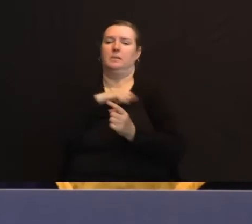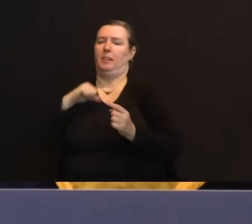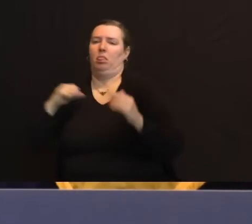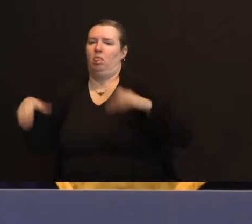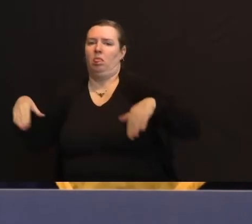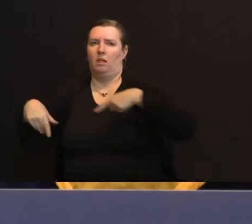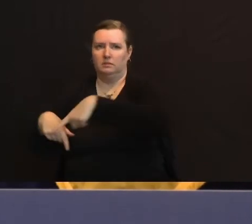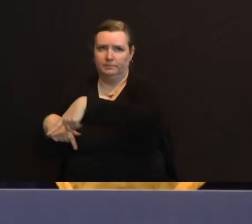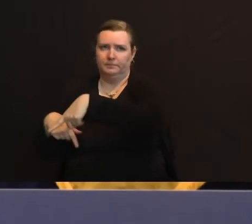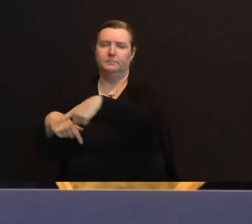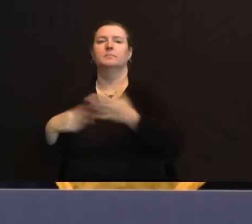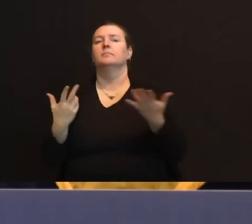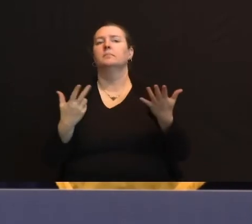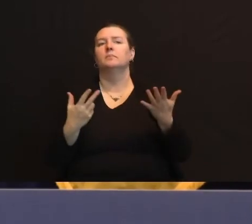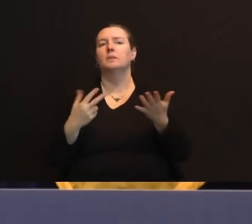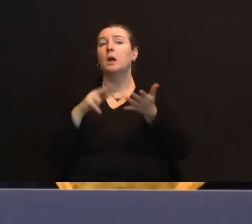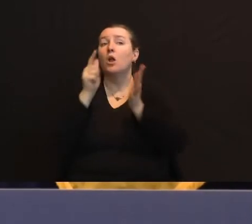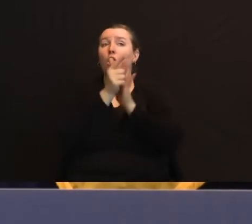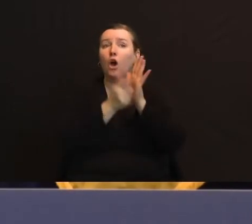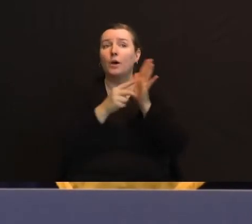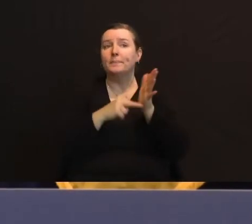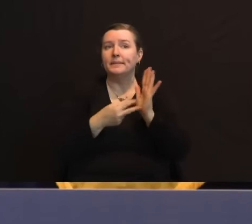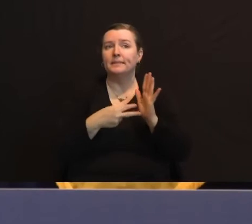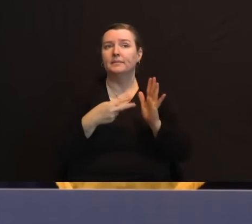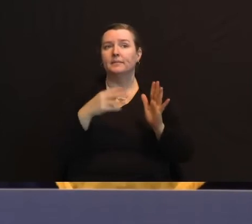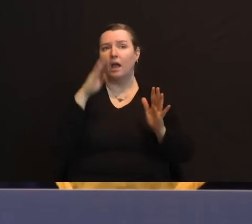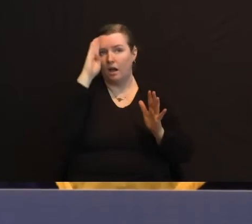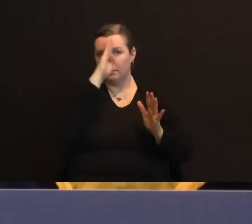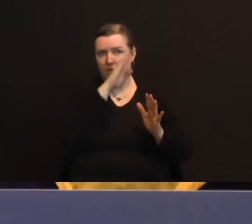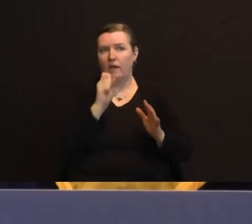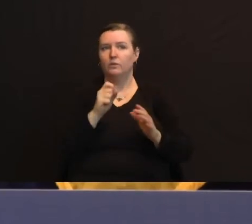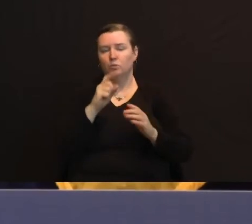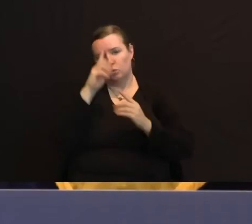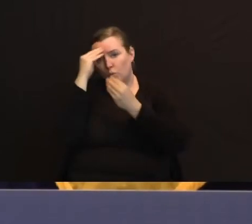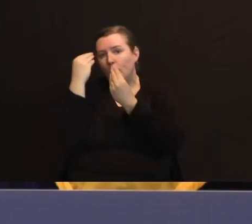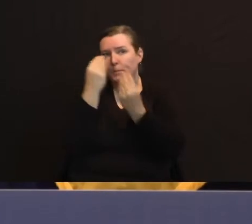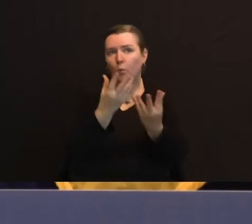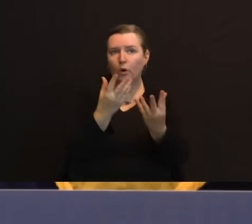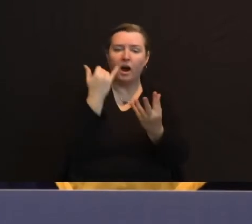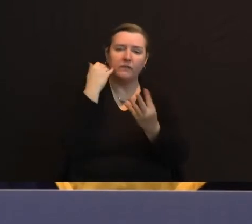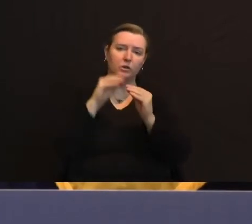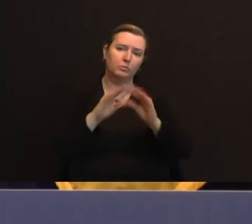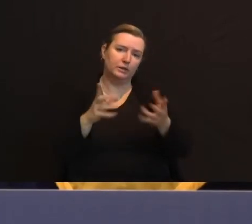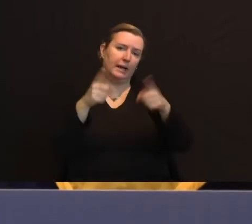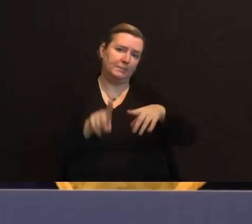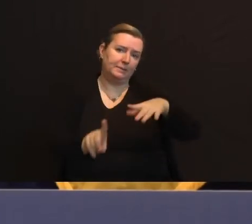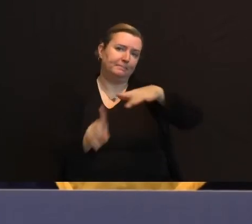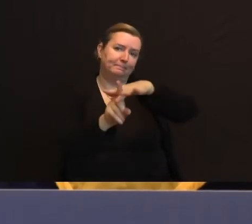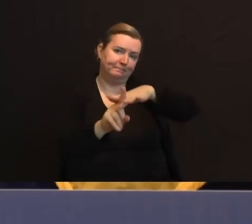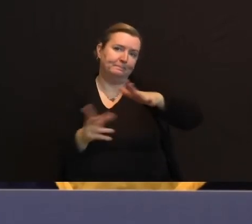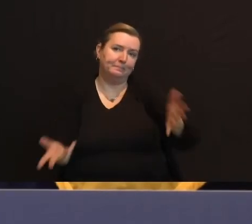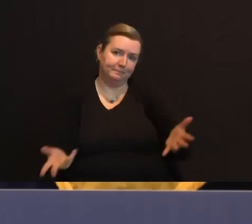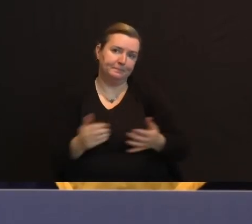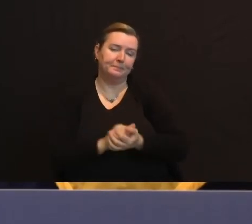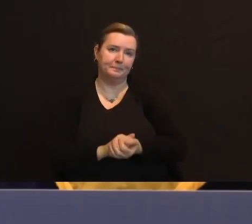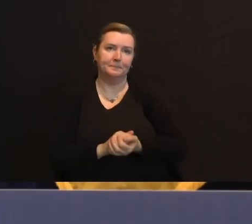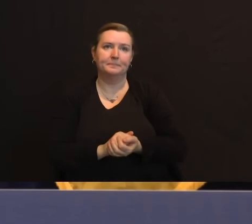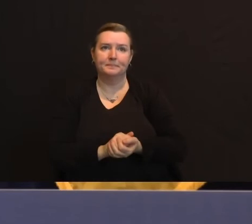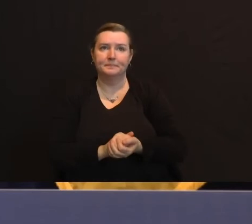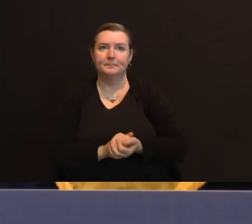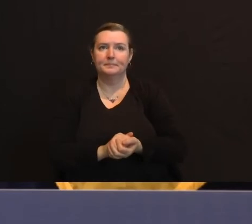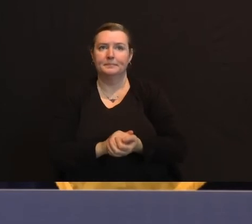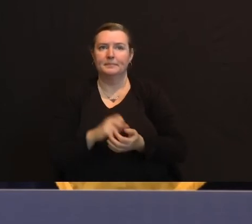course, condolences to you and all the state police. I'd like to ask you, is the recruit class continuing or has it been briefly put on hold? Will